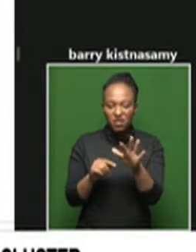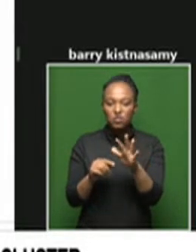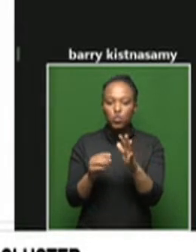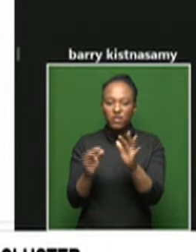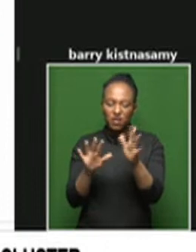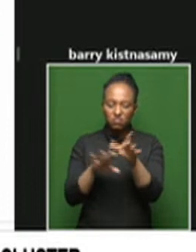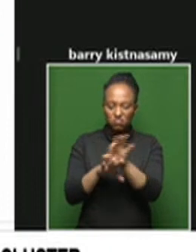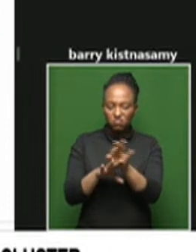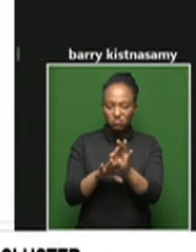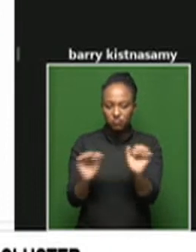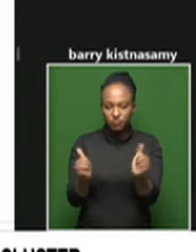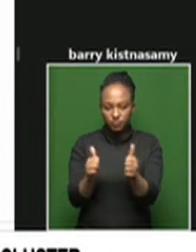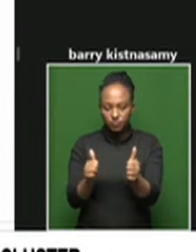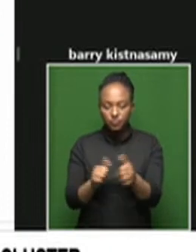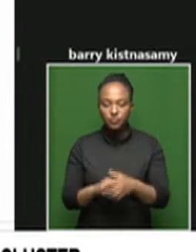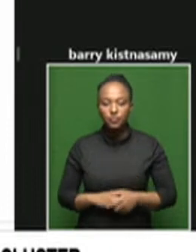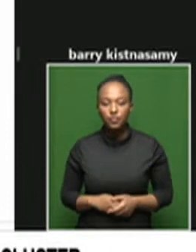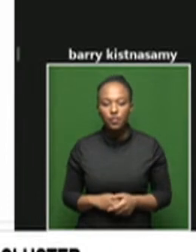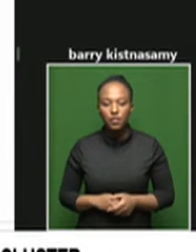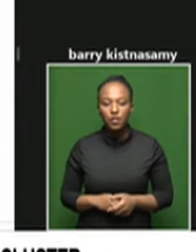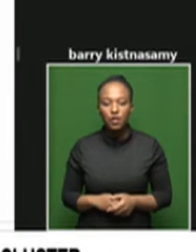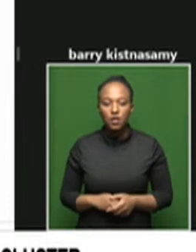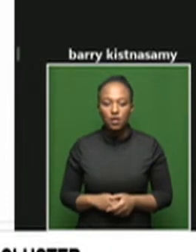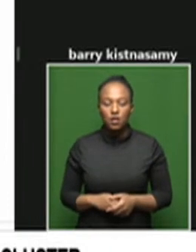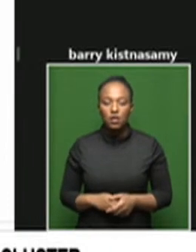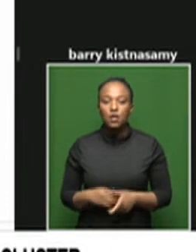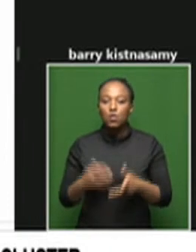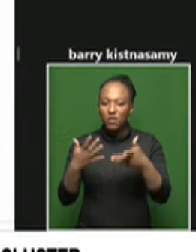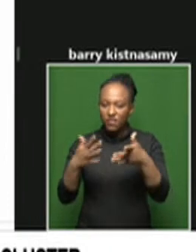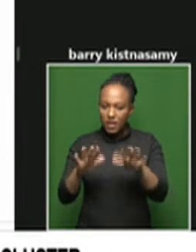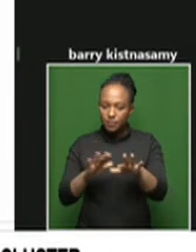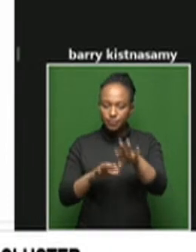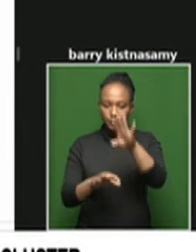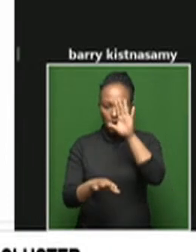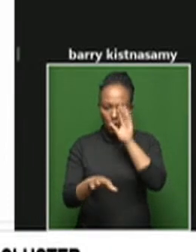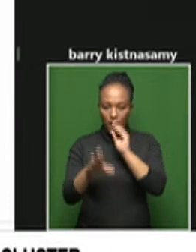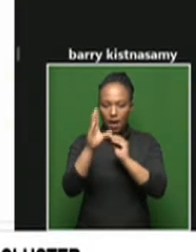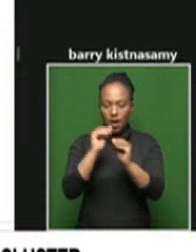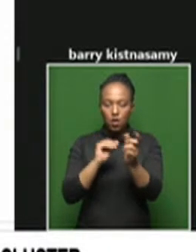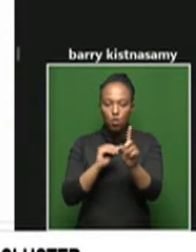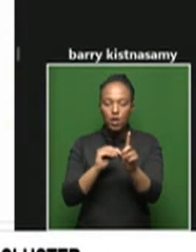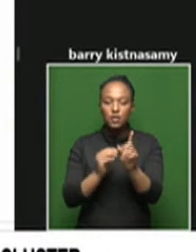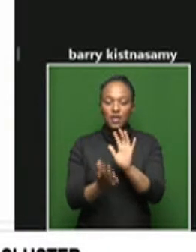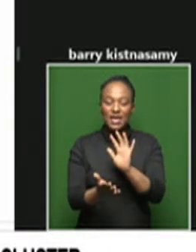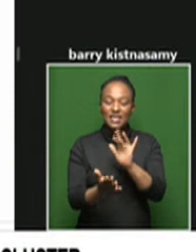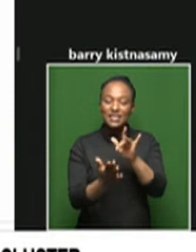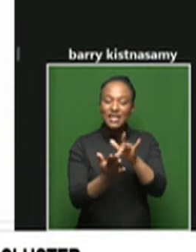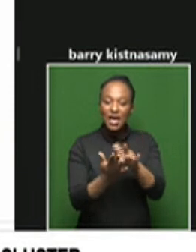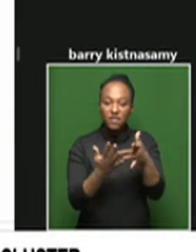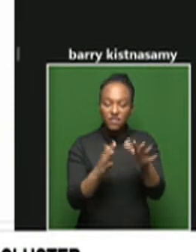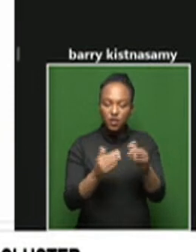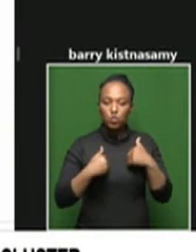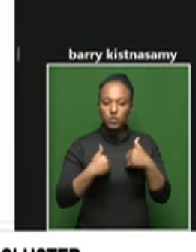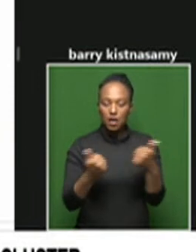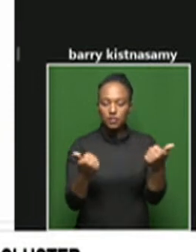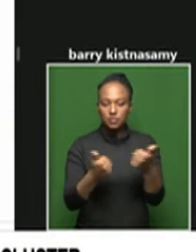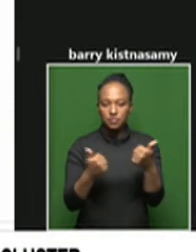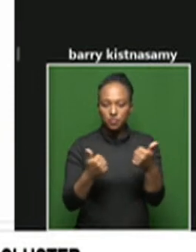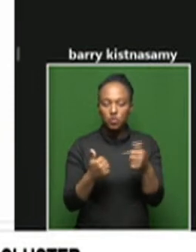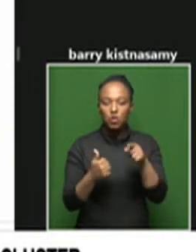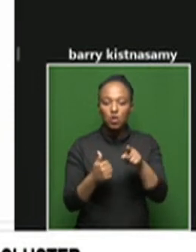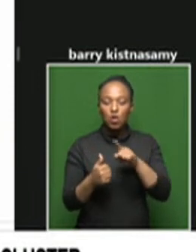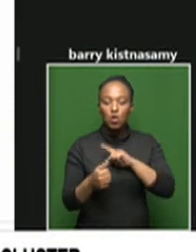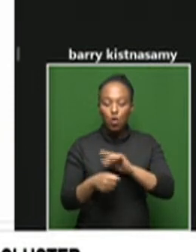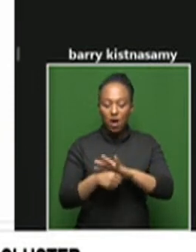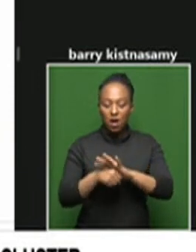together. So one of the issues we've learned in terms of the two sites that have started rolling out is there is a fair amount of